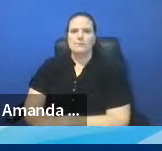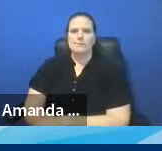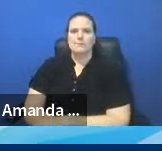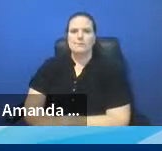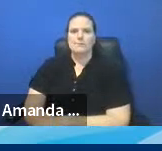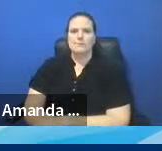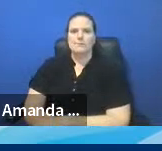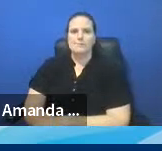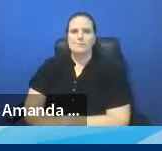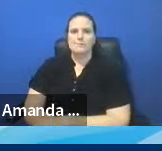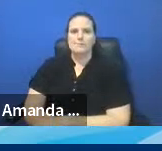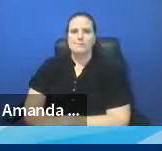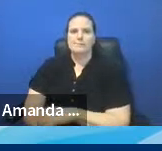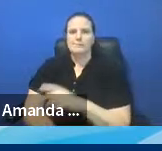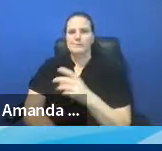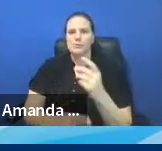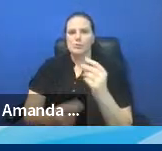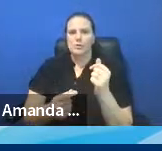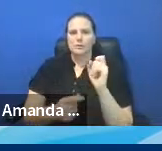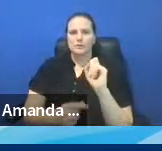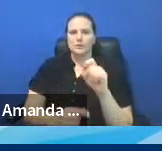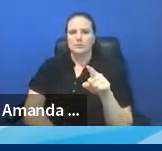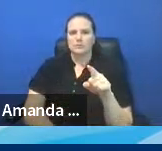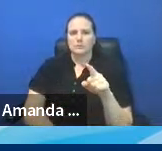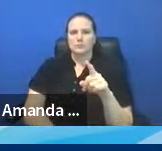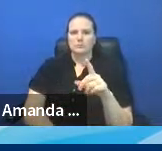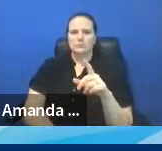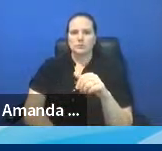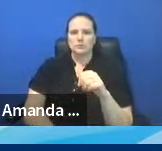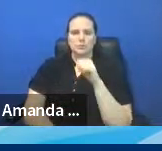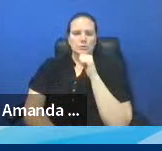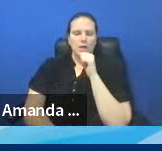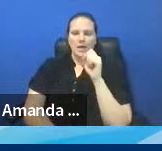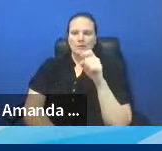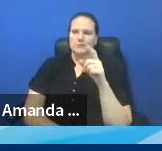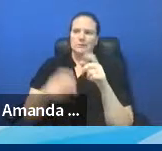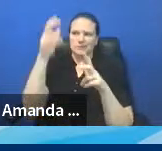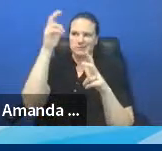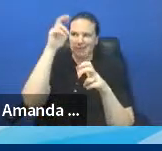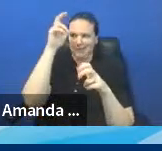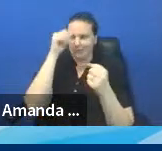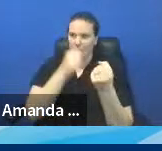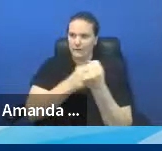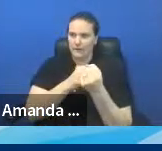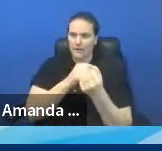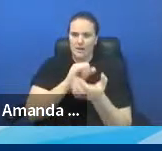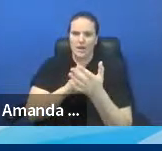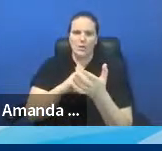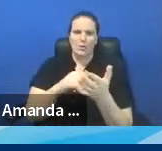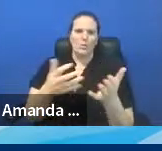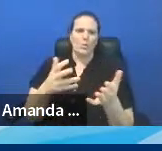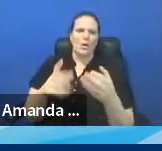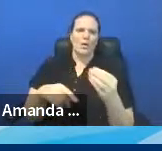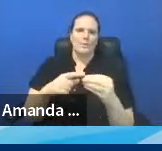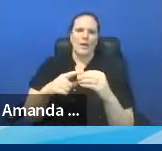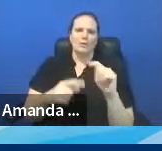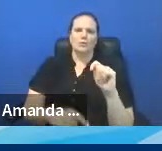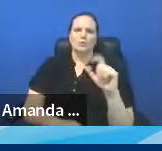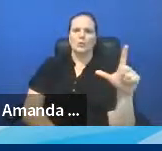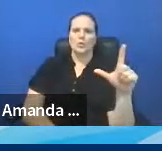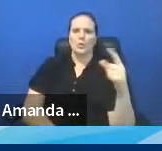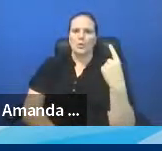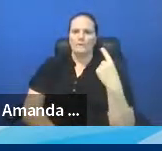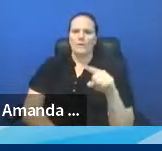be a quick question, and it's probably one I shouldn't be asking devil's advocate question. What about tolling